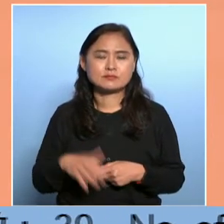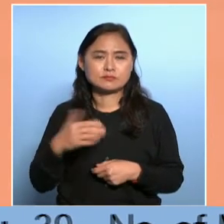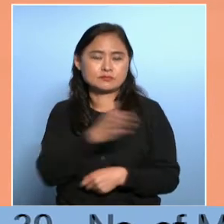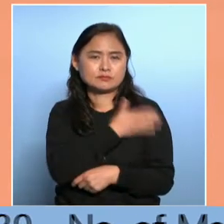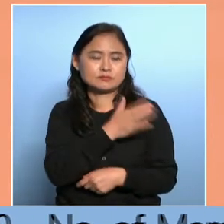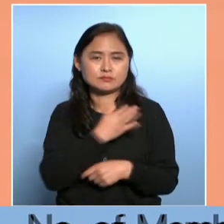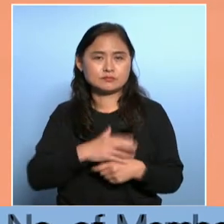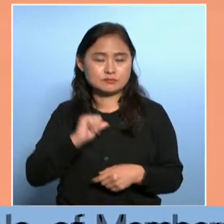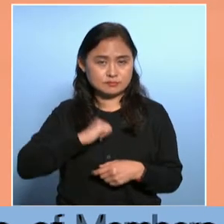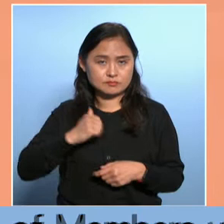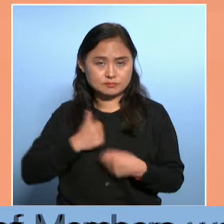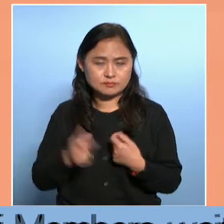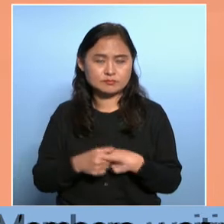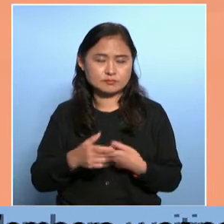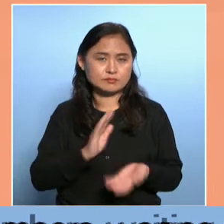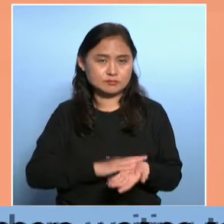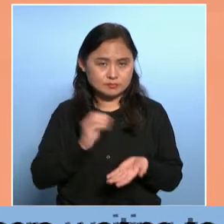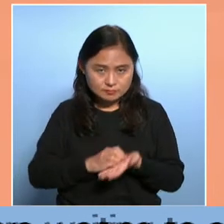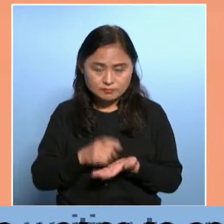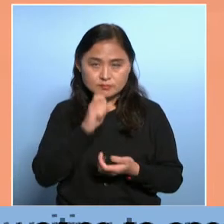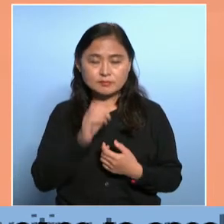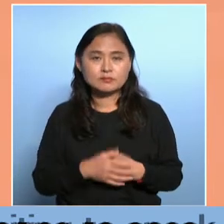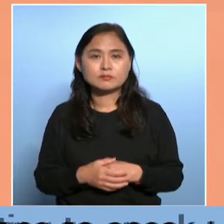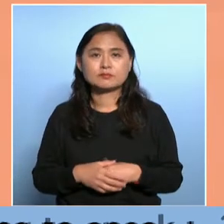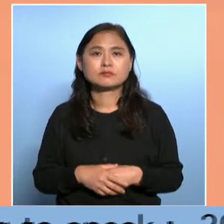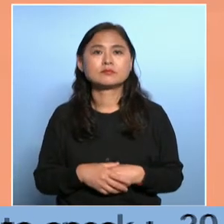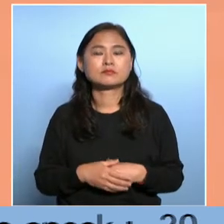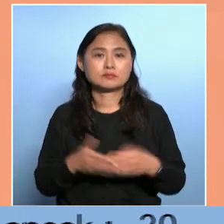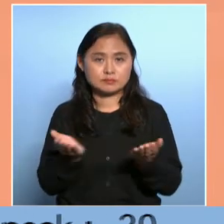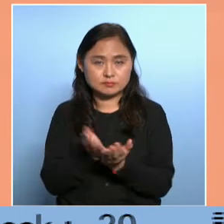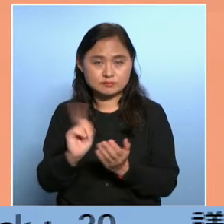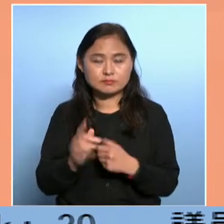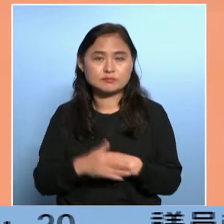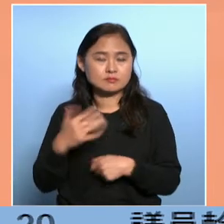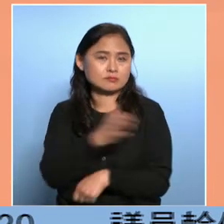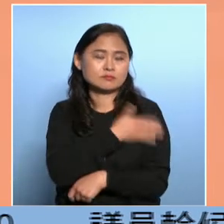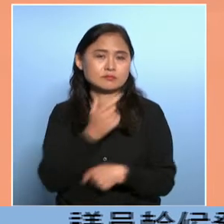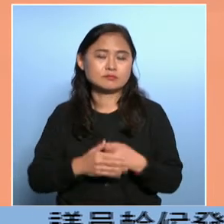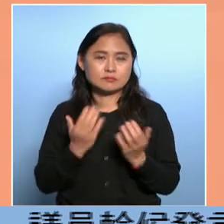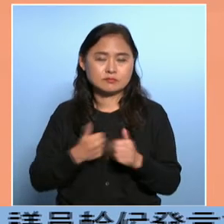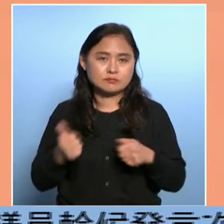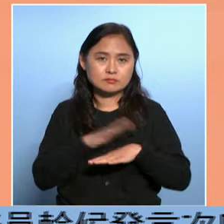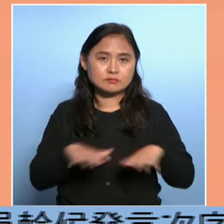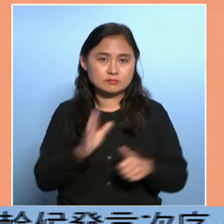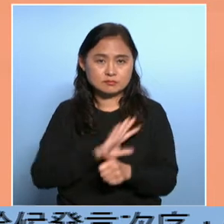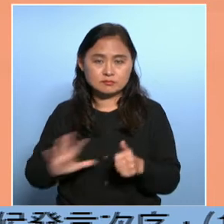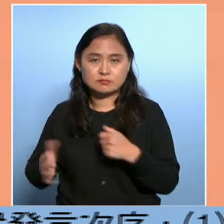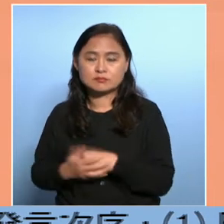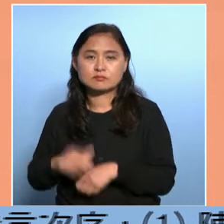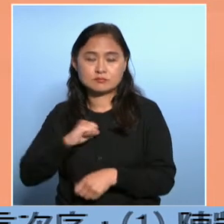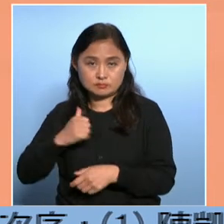recently we have seen many cases involving foreign domestic helpers and their employees and their family.